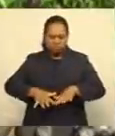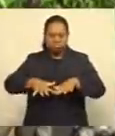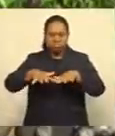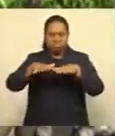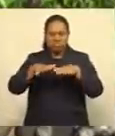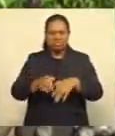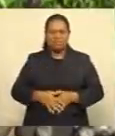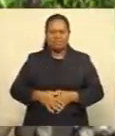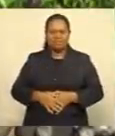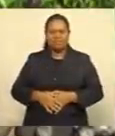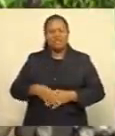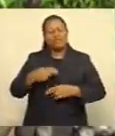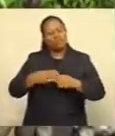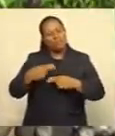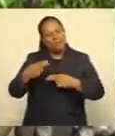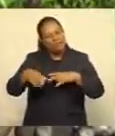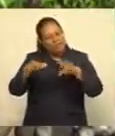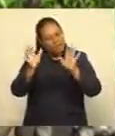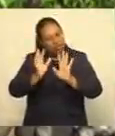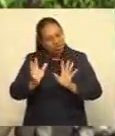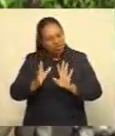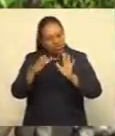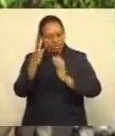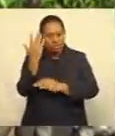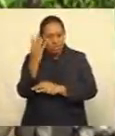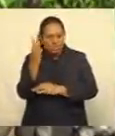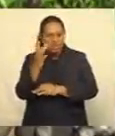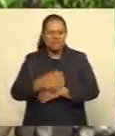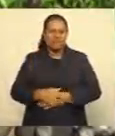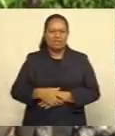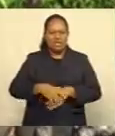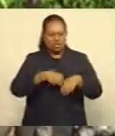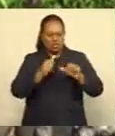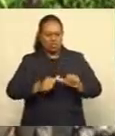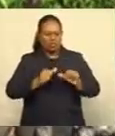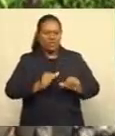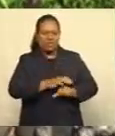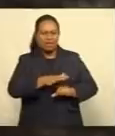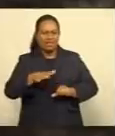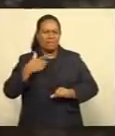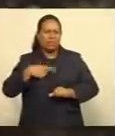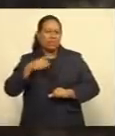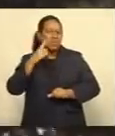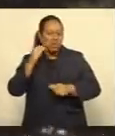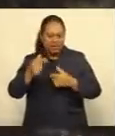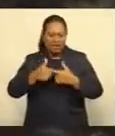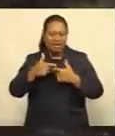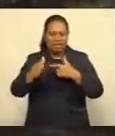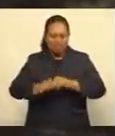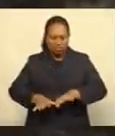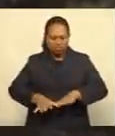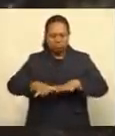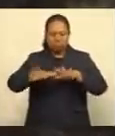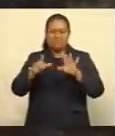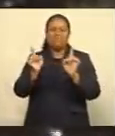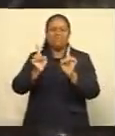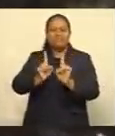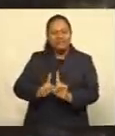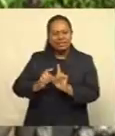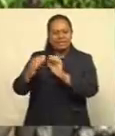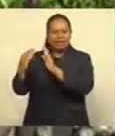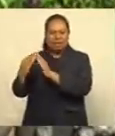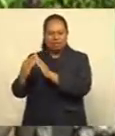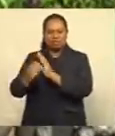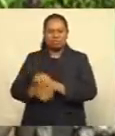have to plant trees to avoid coastal erosion. During high tide, the water level comes closer to our homes, so we work to ensure